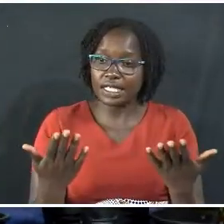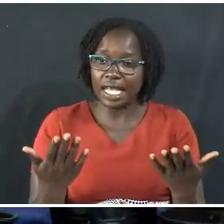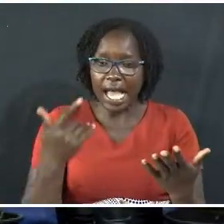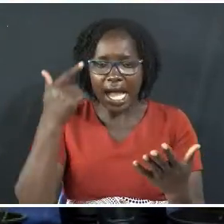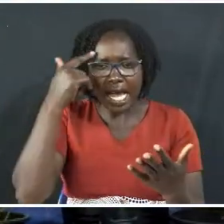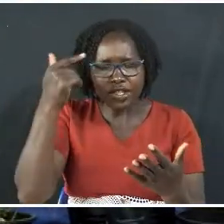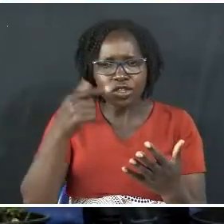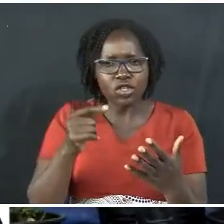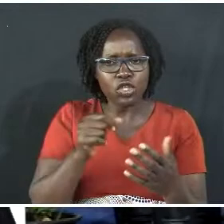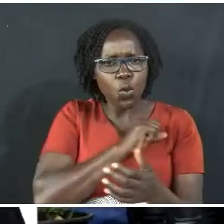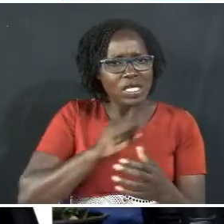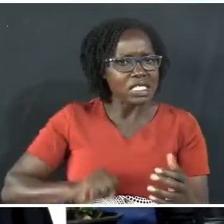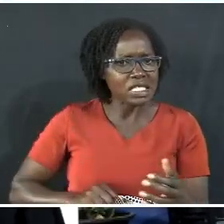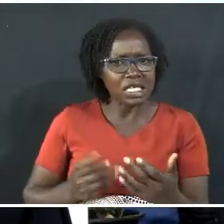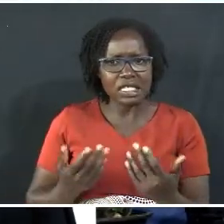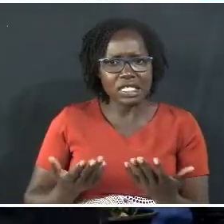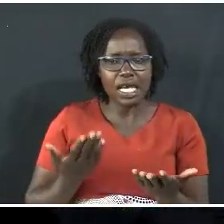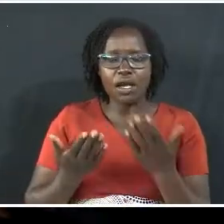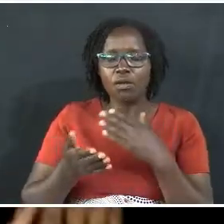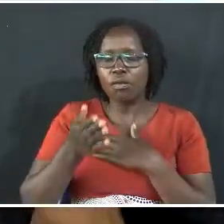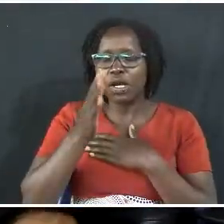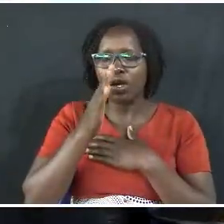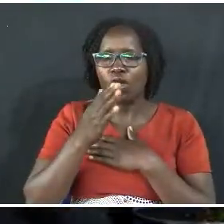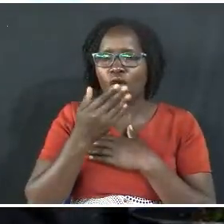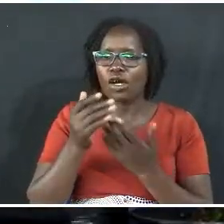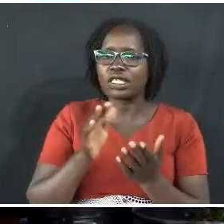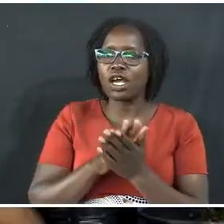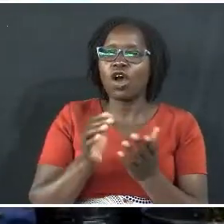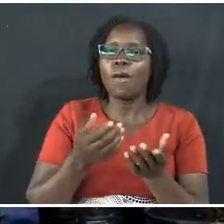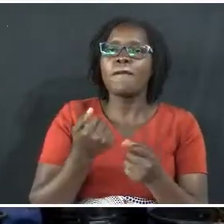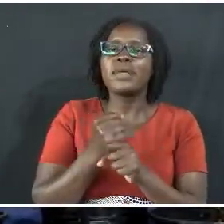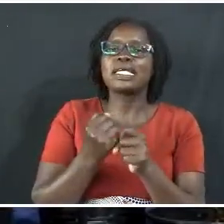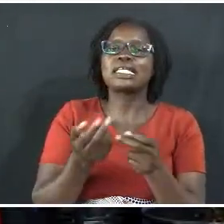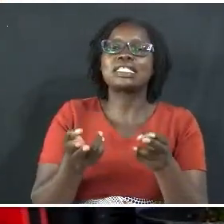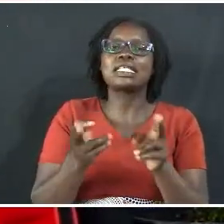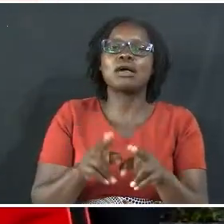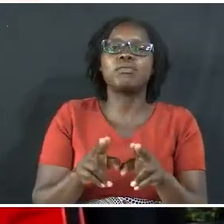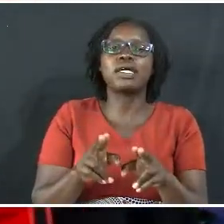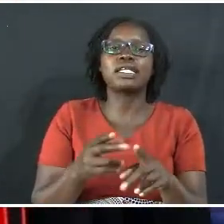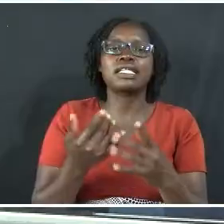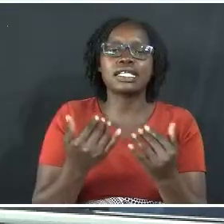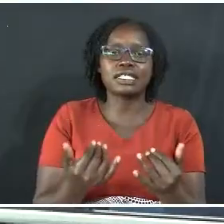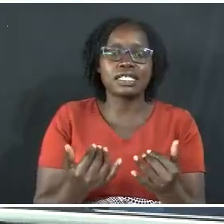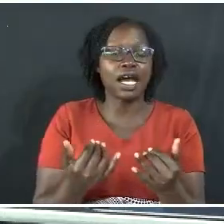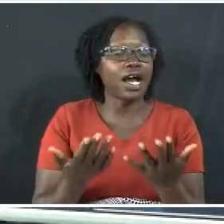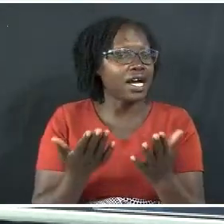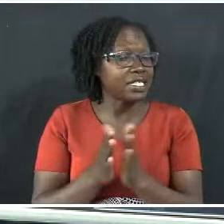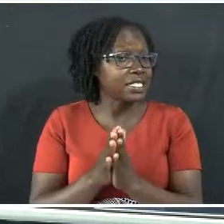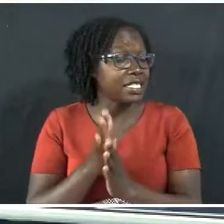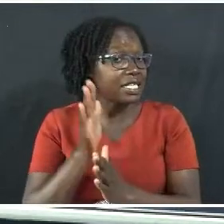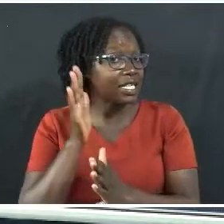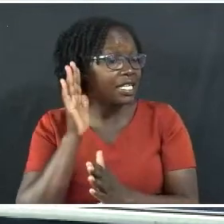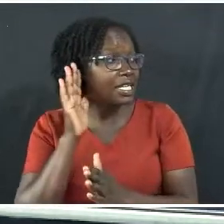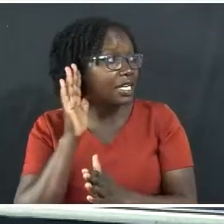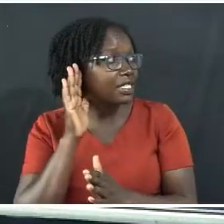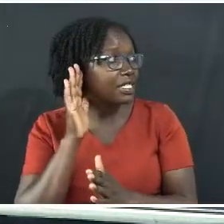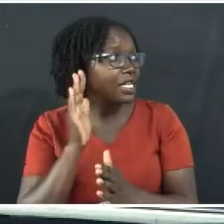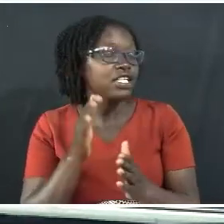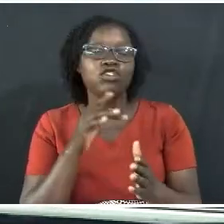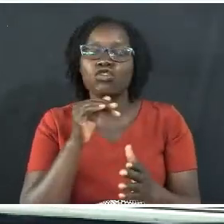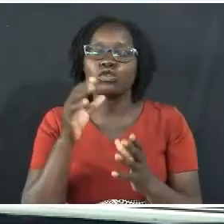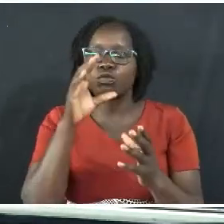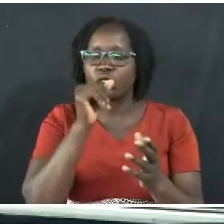thought they were saints. May God cause it to happen that none of us here may miss the